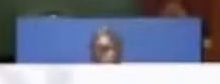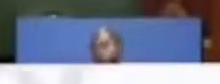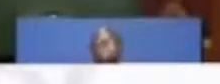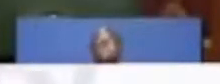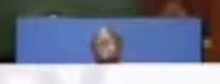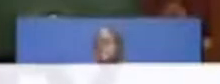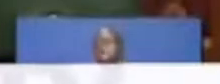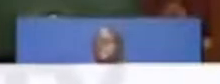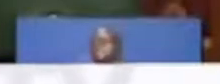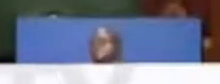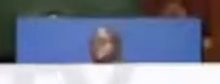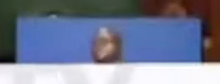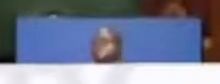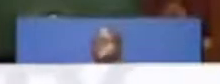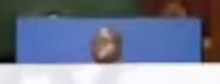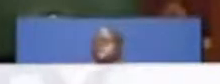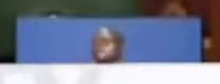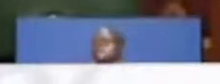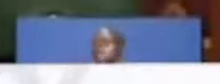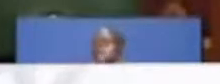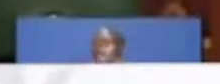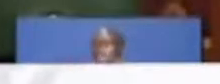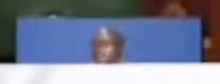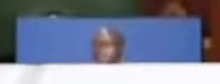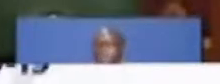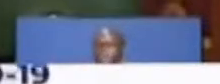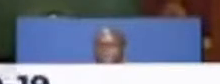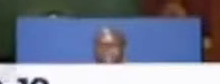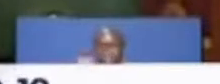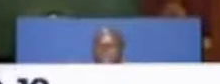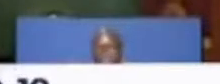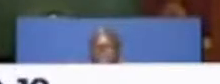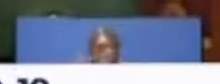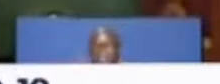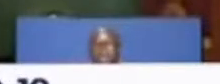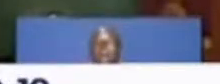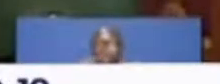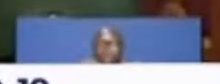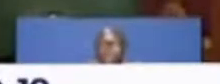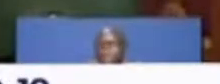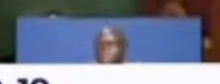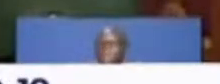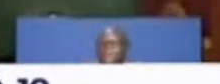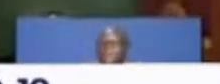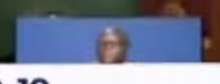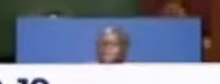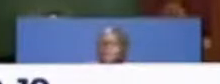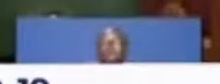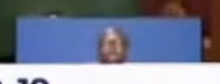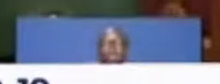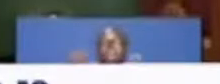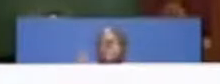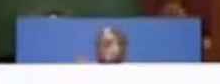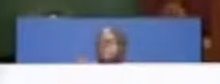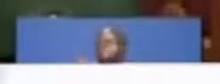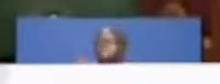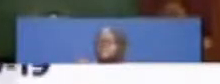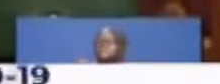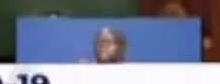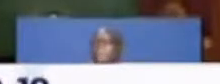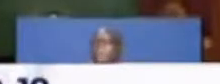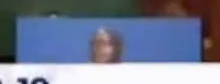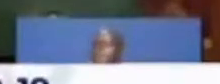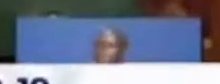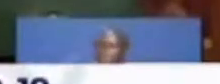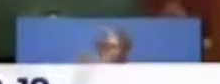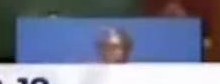record 9.6%. However, the hotel industry presents a more compelling picture of recovery from the COVID